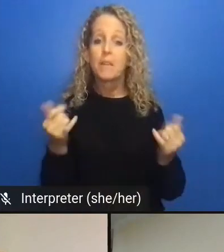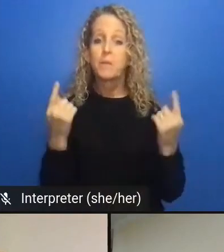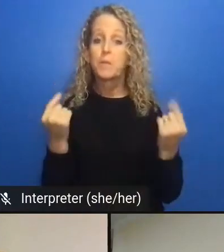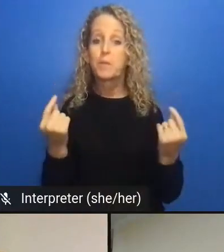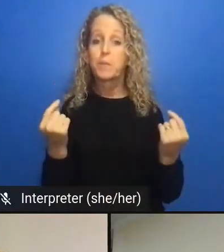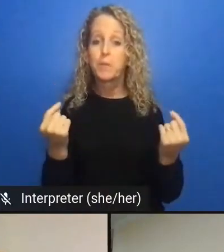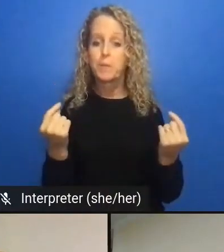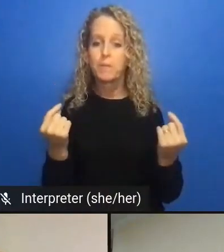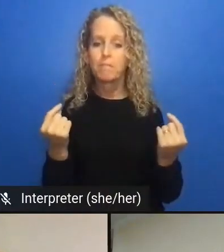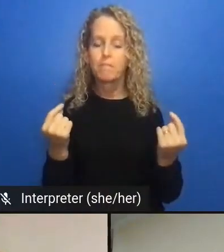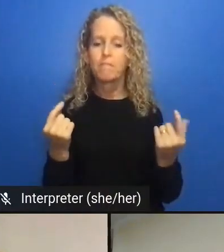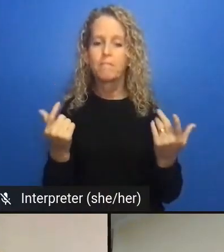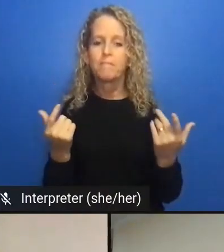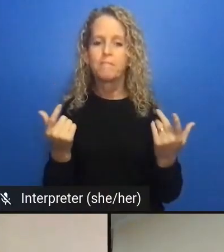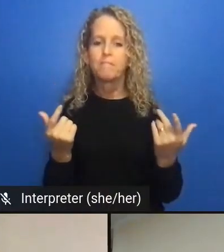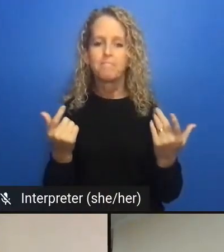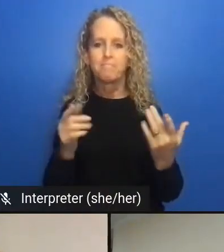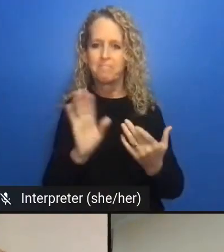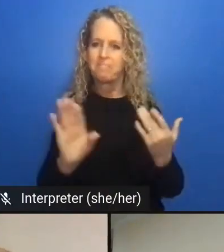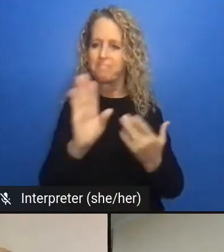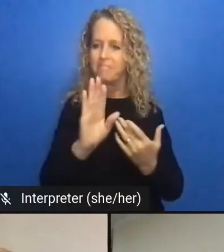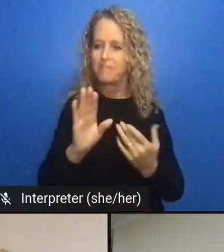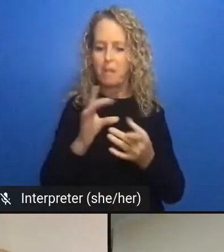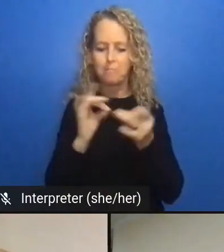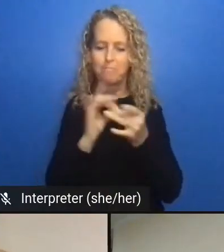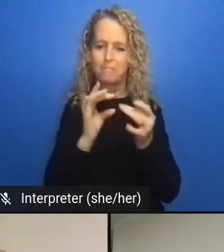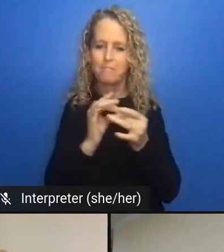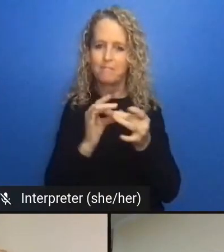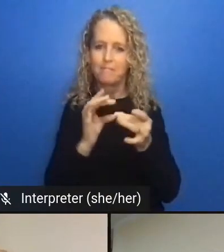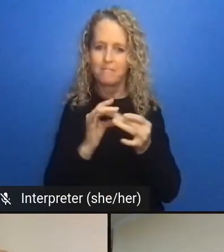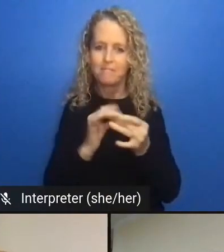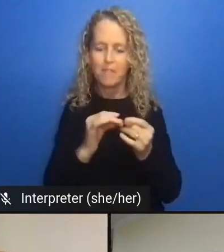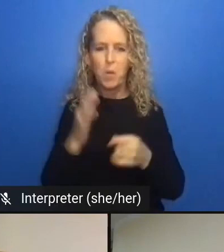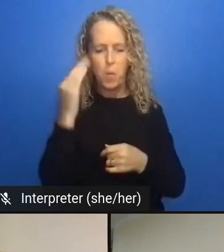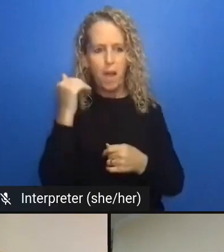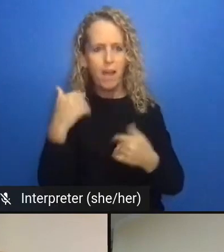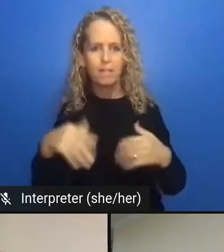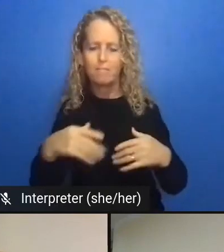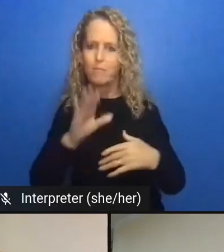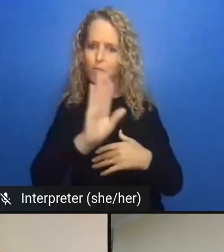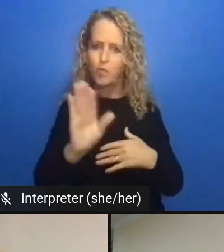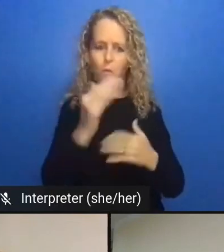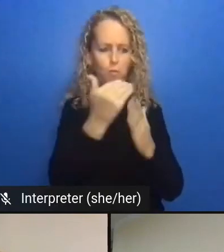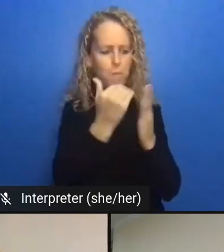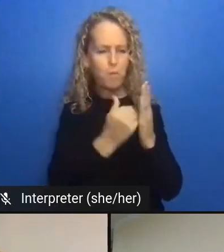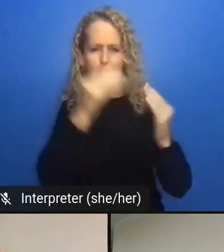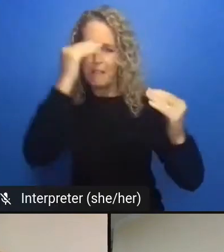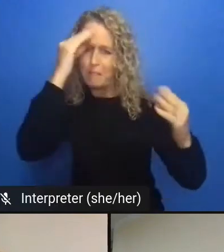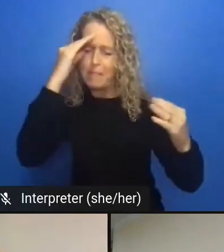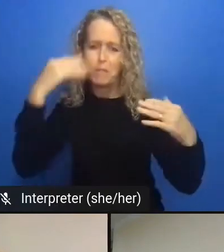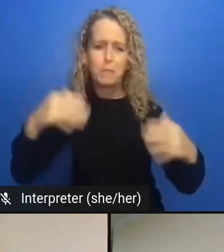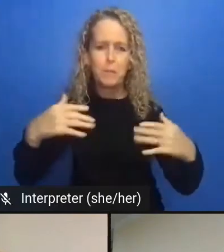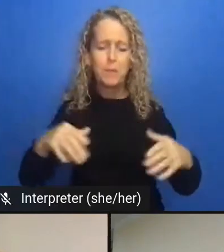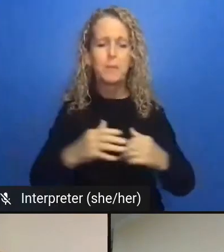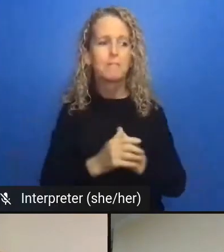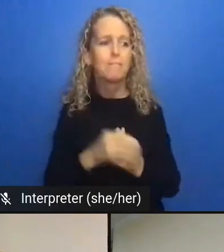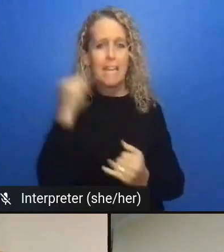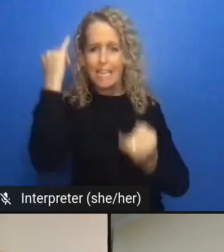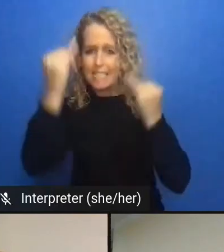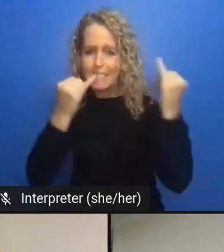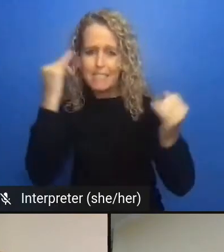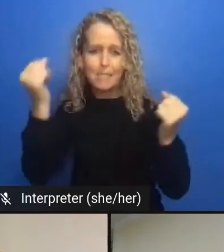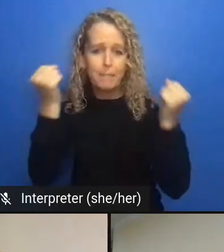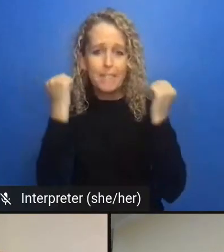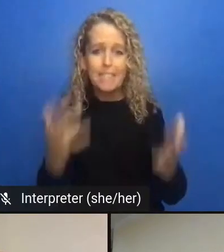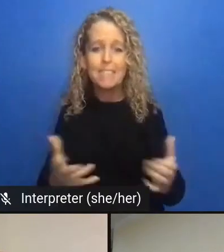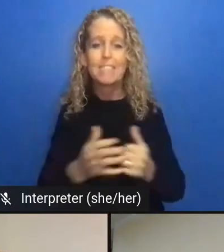issues that they've raised here, because there's obviously a lot of meat in this report. There's a lot to chew on here. There's a lot of ideas, lots of really positive